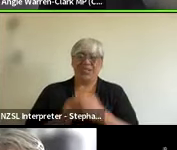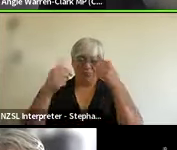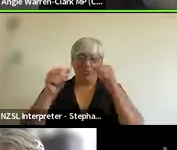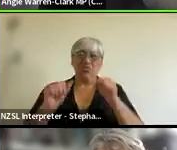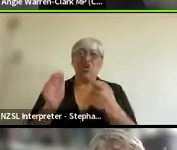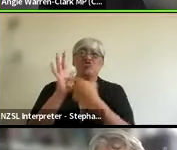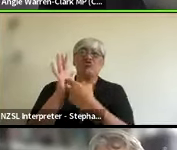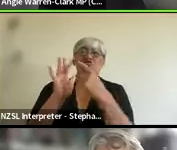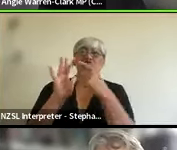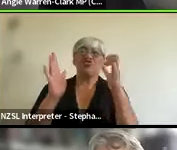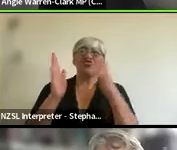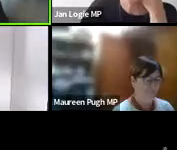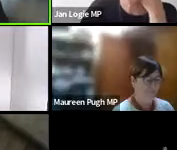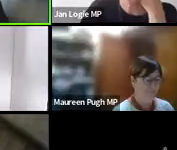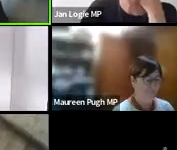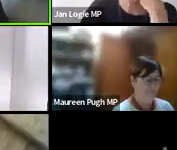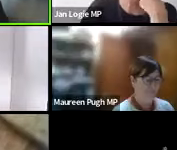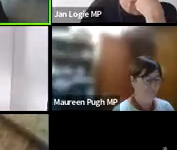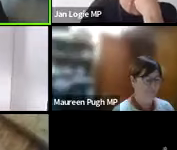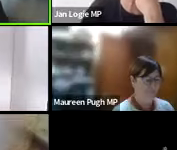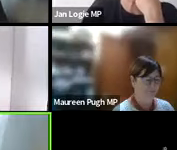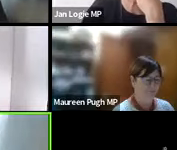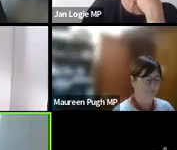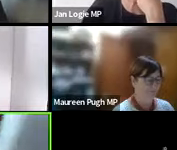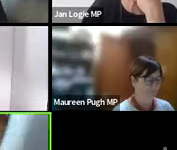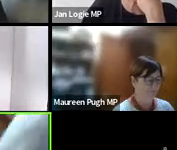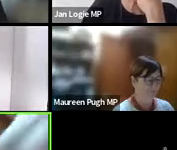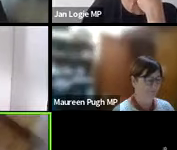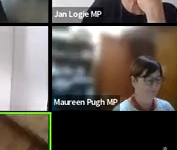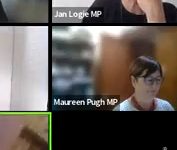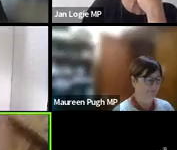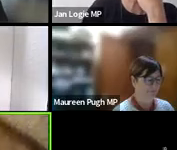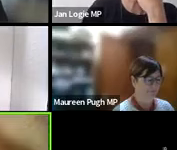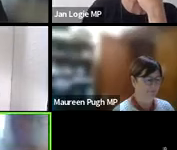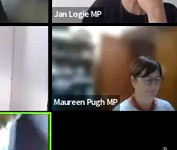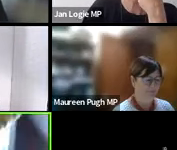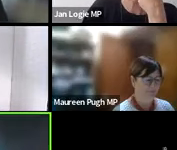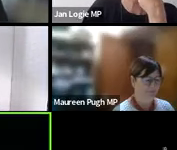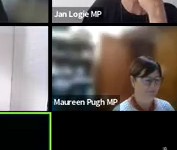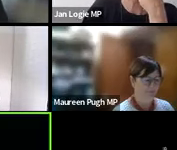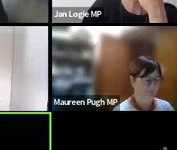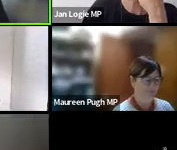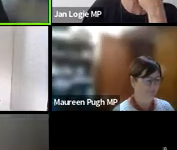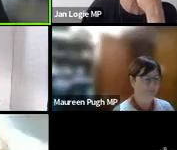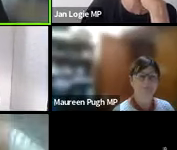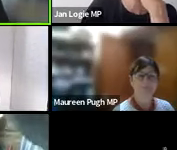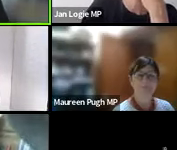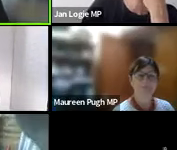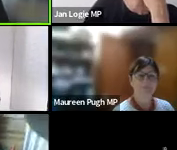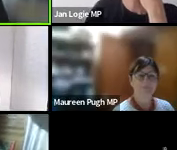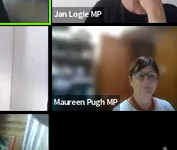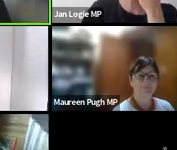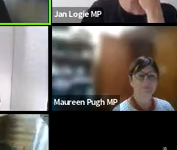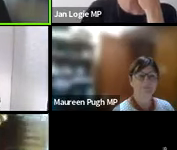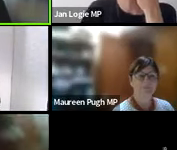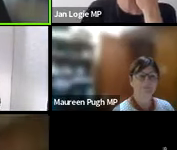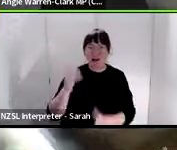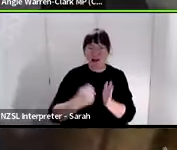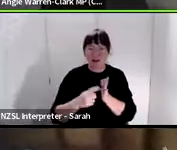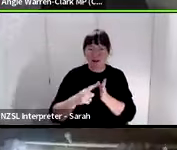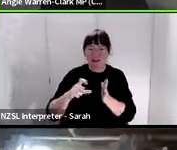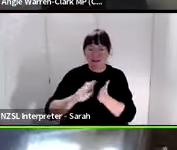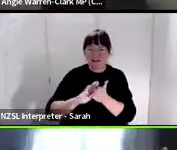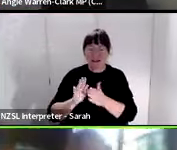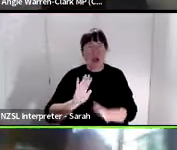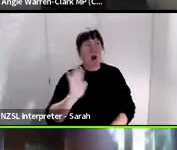Rich Rowley for 10 minutes. Oh, hello, Rich. hello.